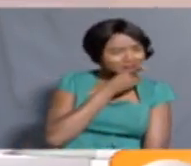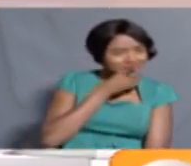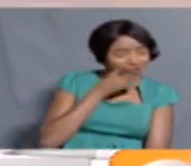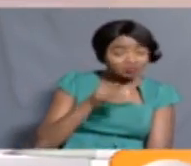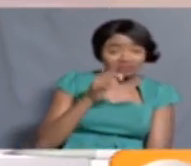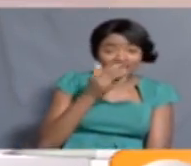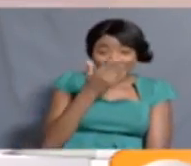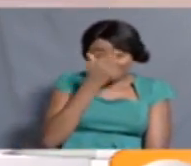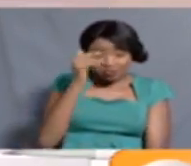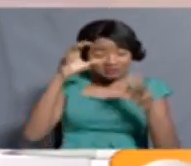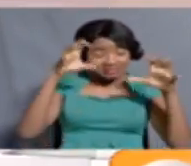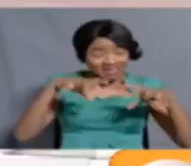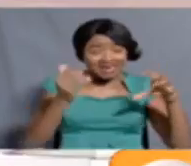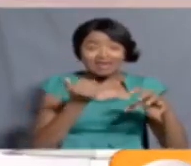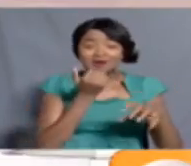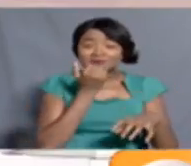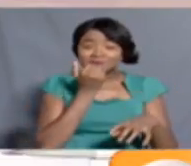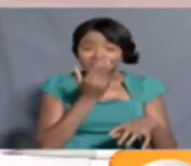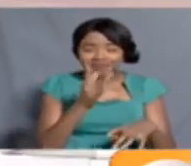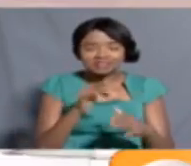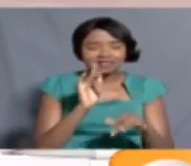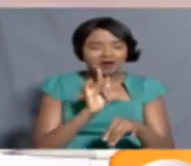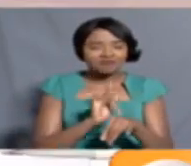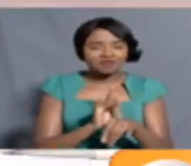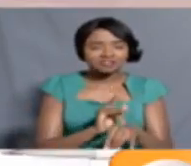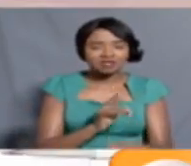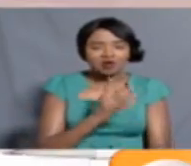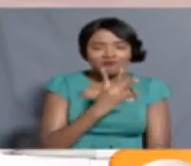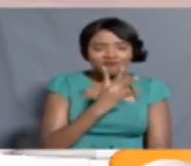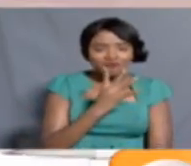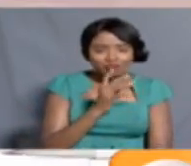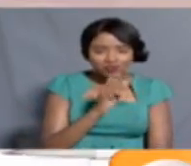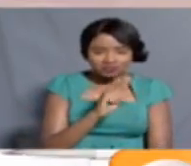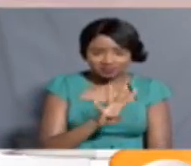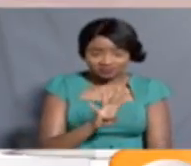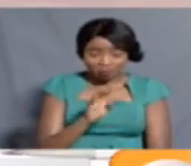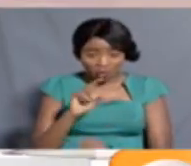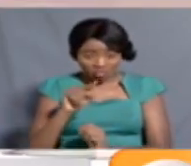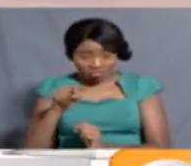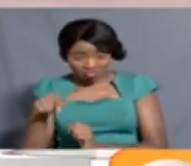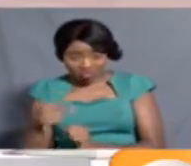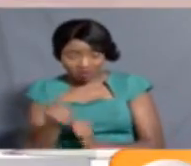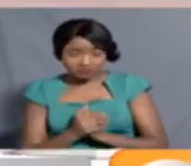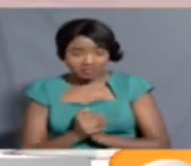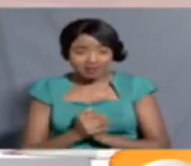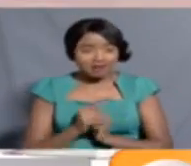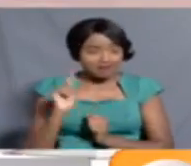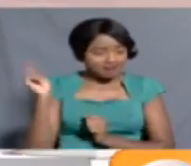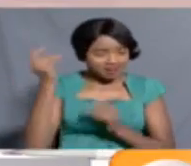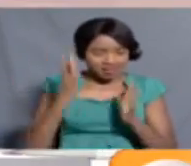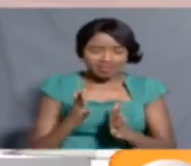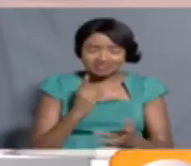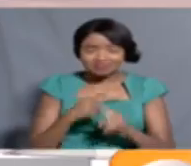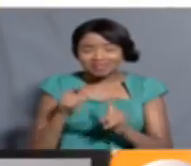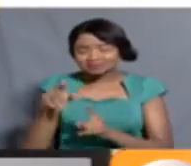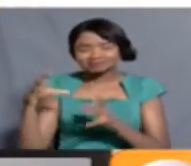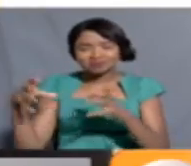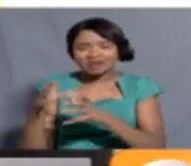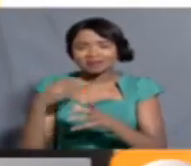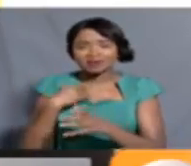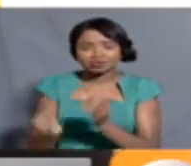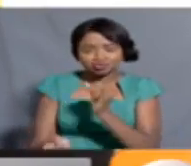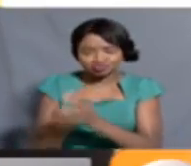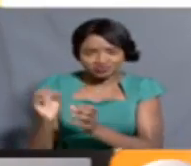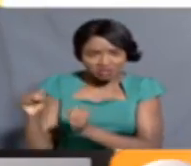over 45,000 farmers who supply it with barley and sorghum. The company, however, says it is working on strategies to cushion